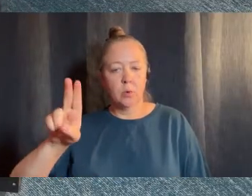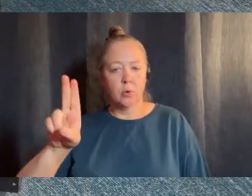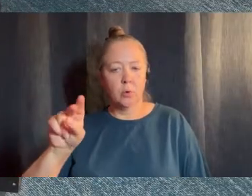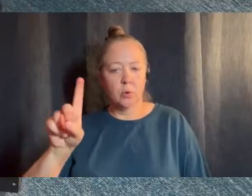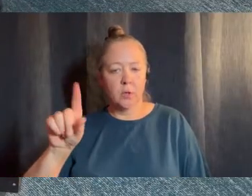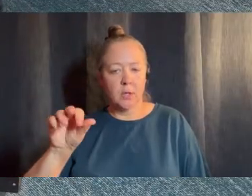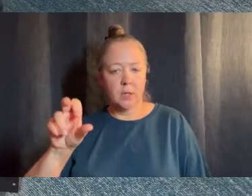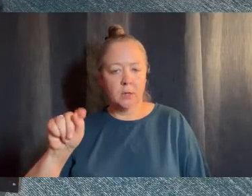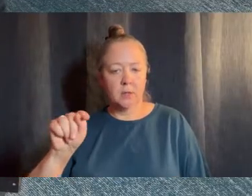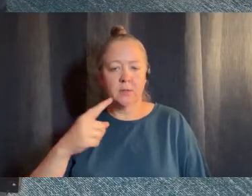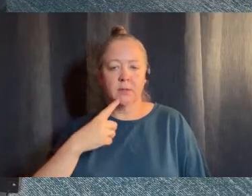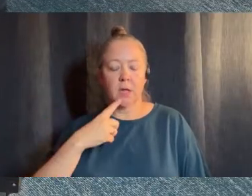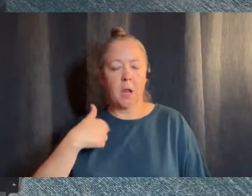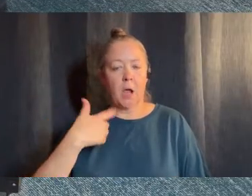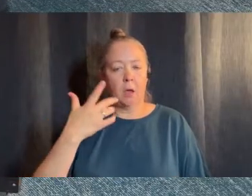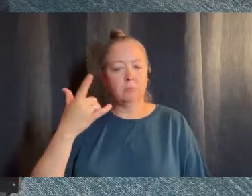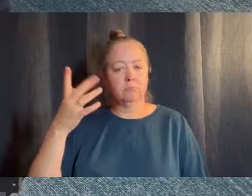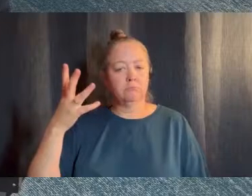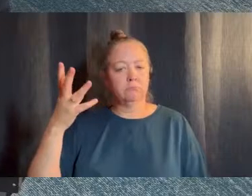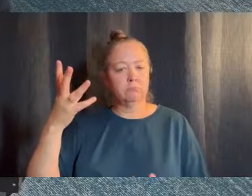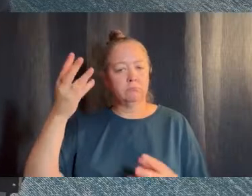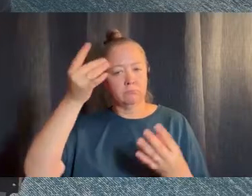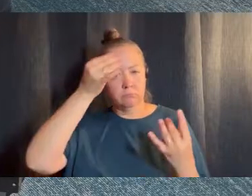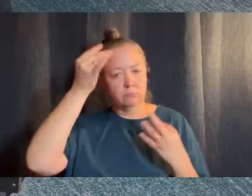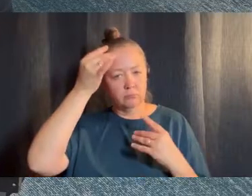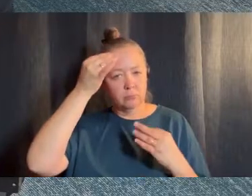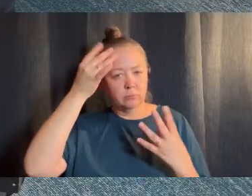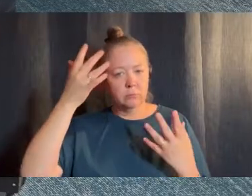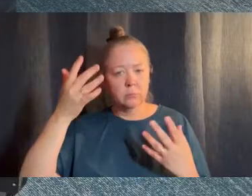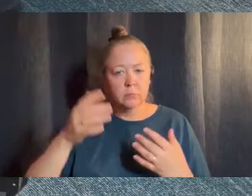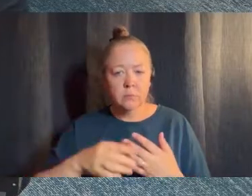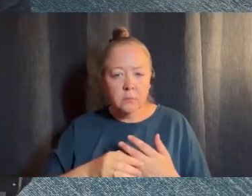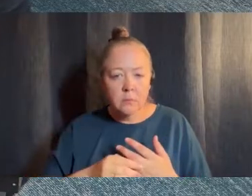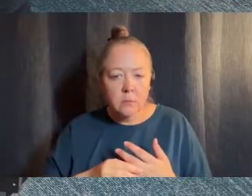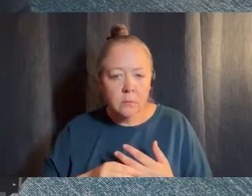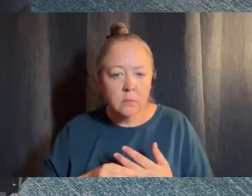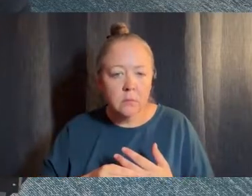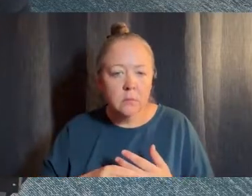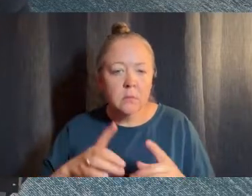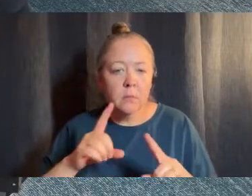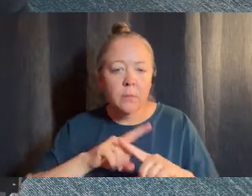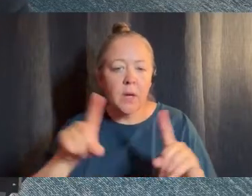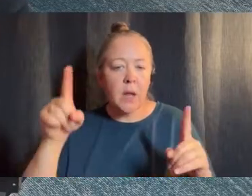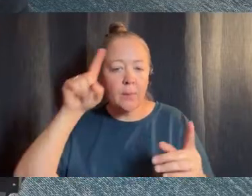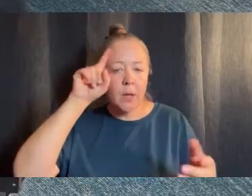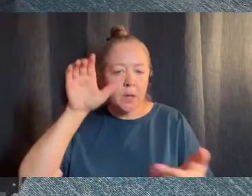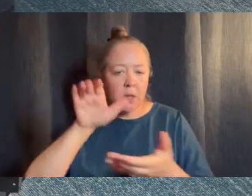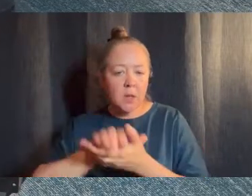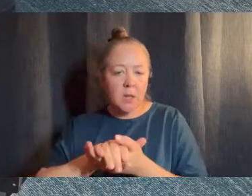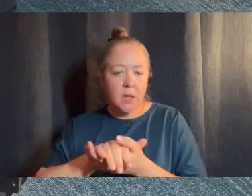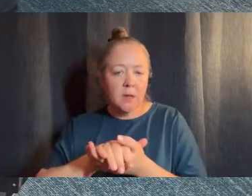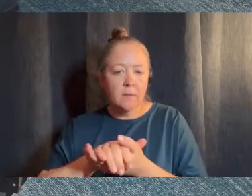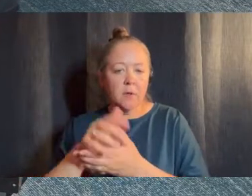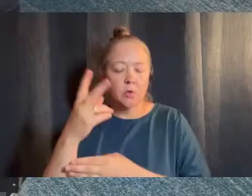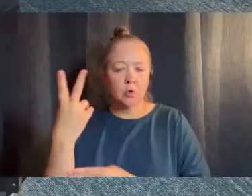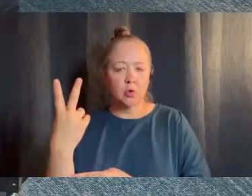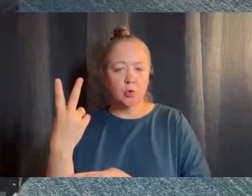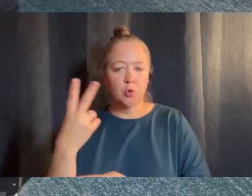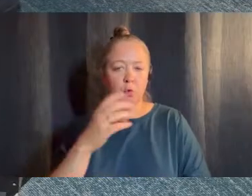consideration. But I believe that the two council members that chose their course of